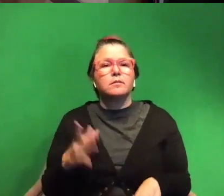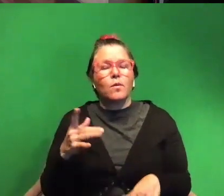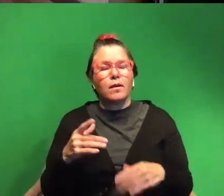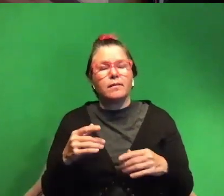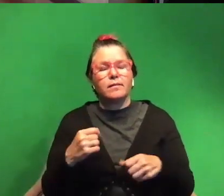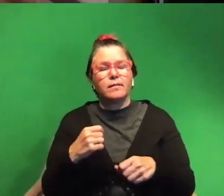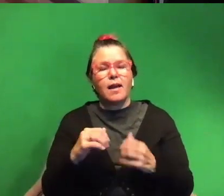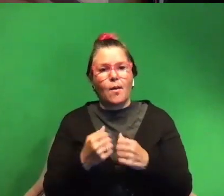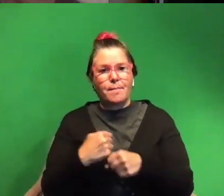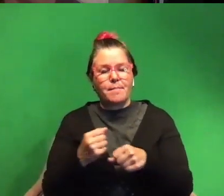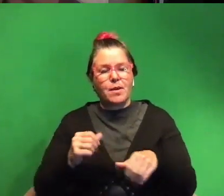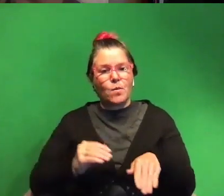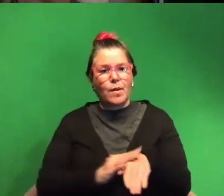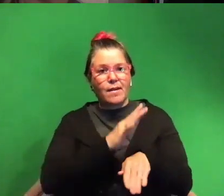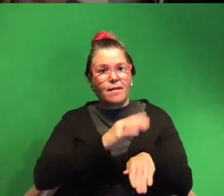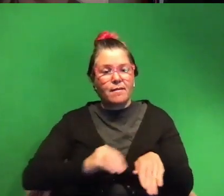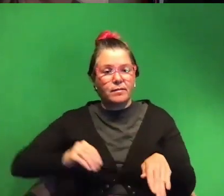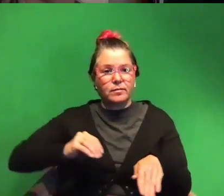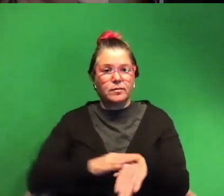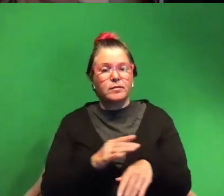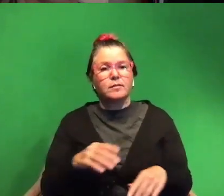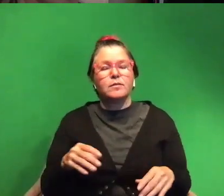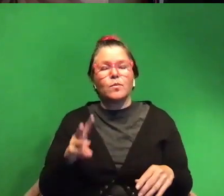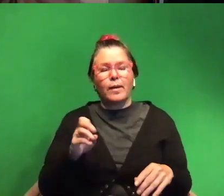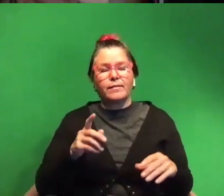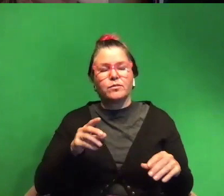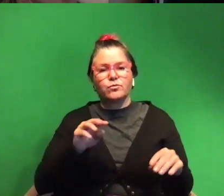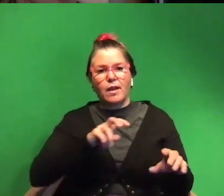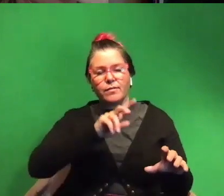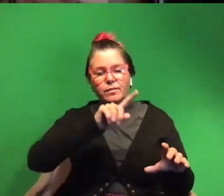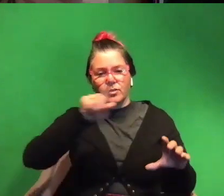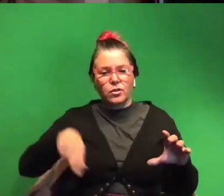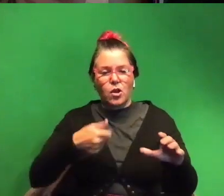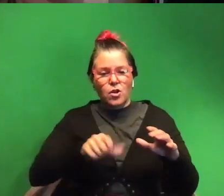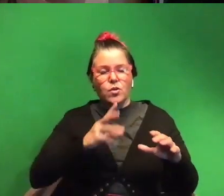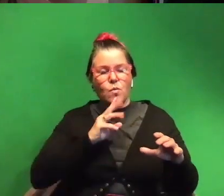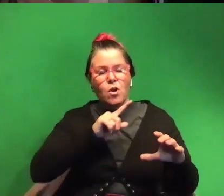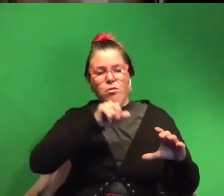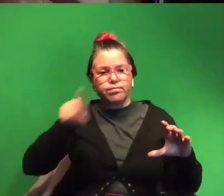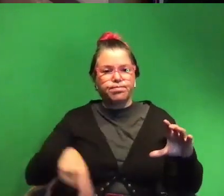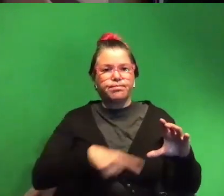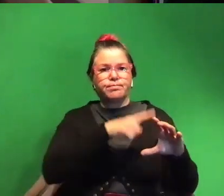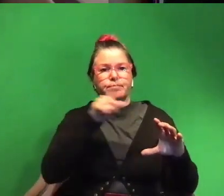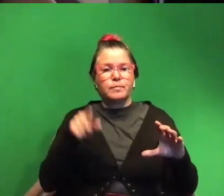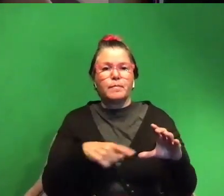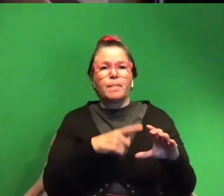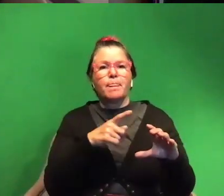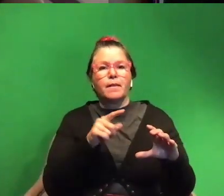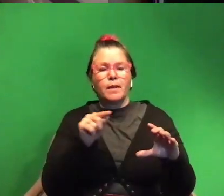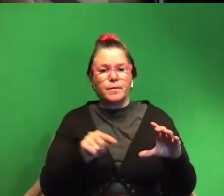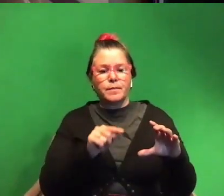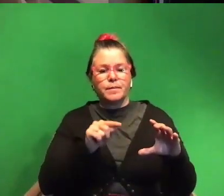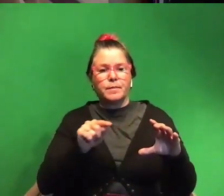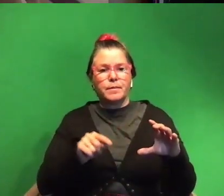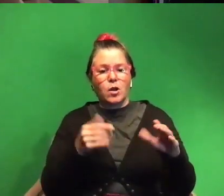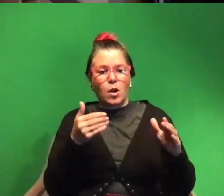waves. So waves in the ocean travel in circles under the water. And those circles get smaller as you